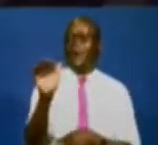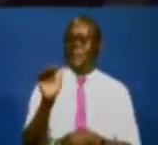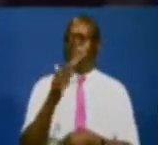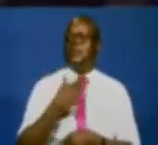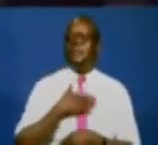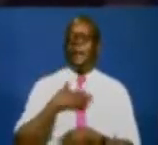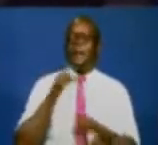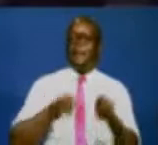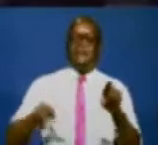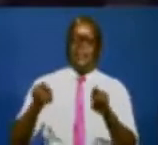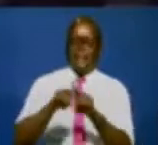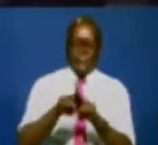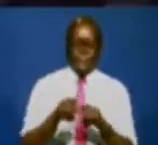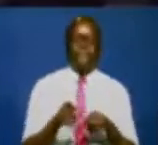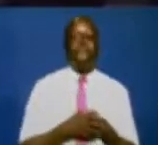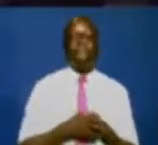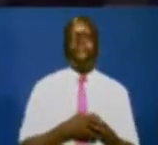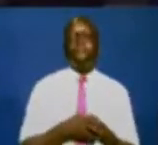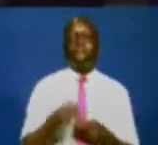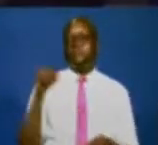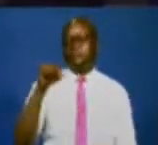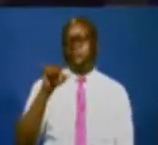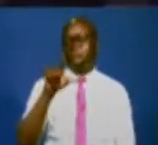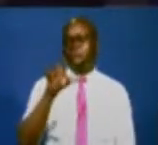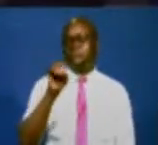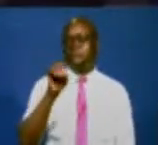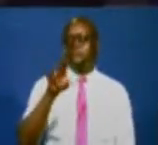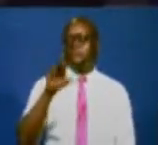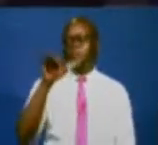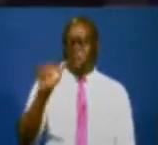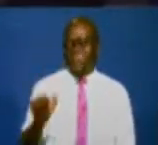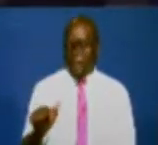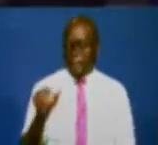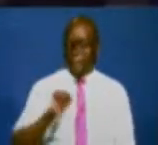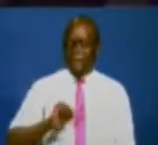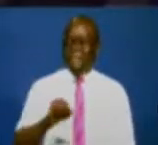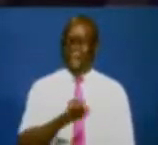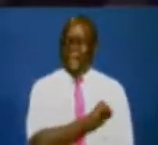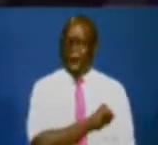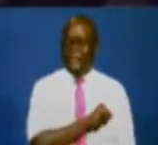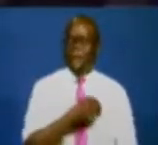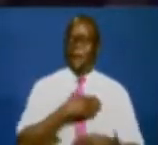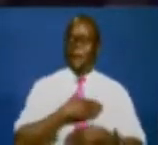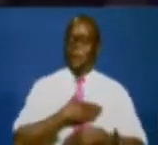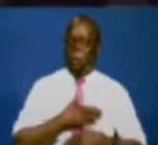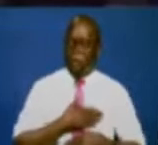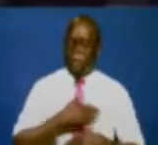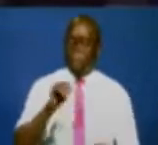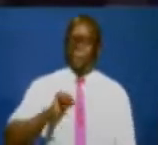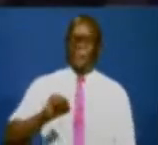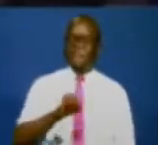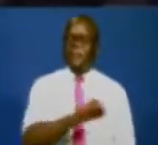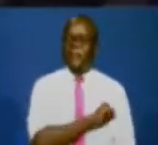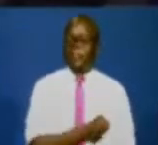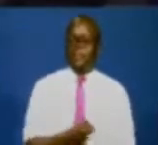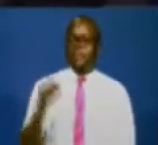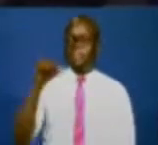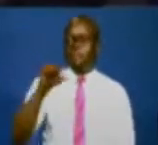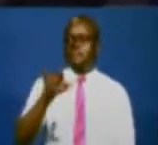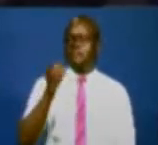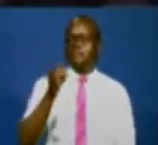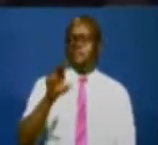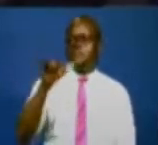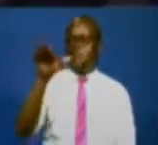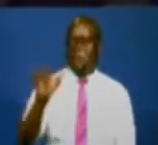sister Gloria, Senator Gloria, Honorable Senator Gloria,